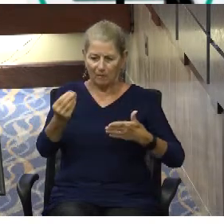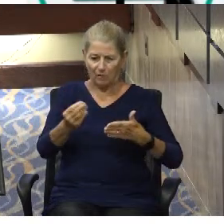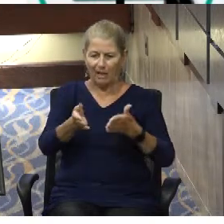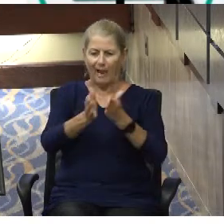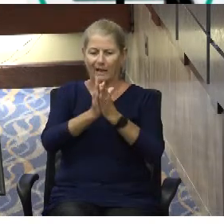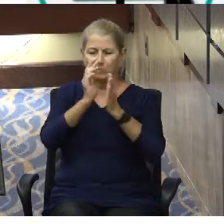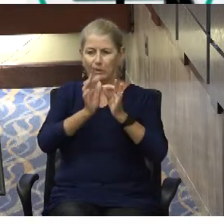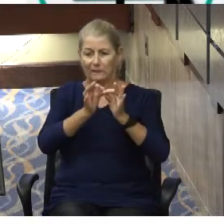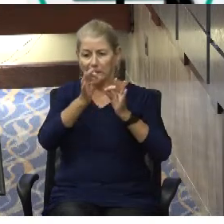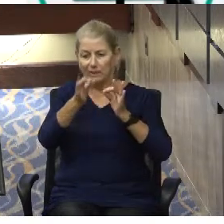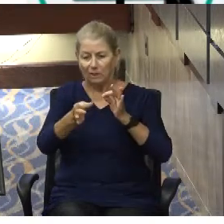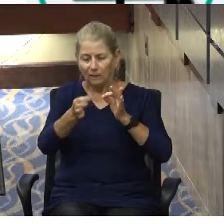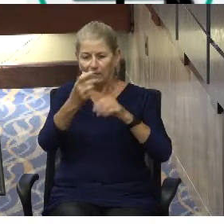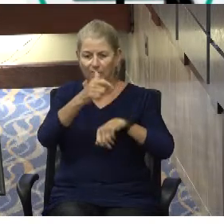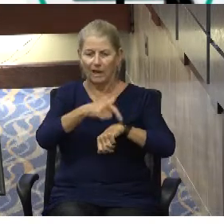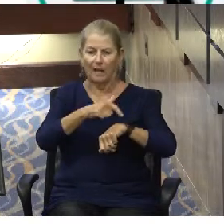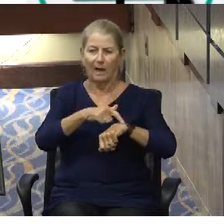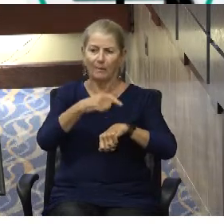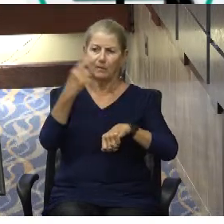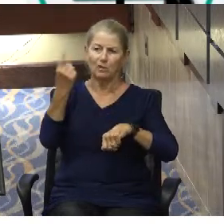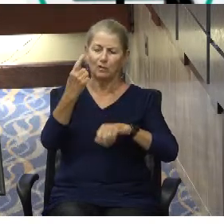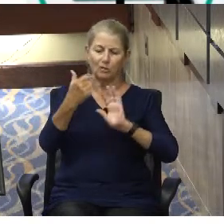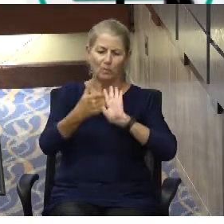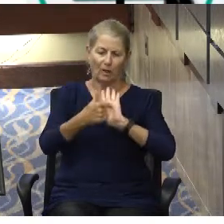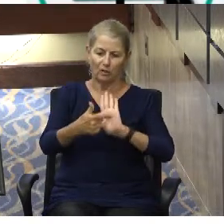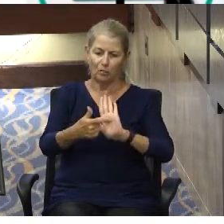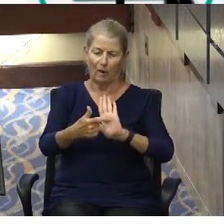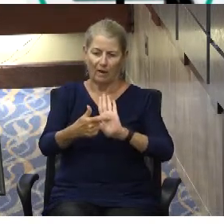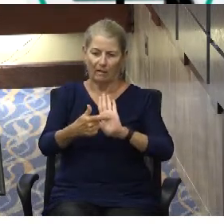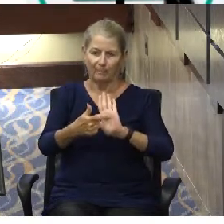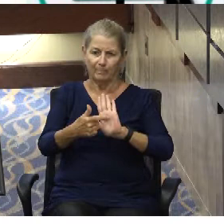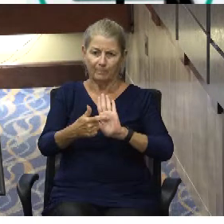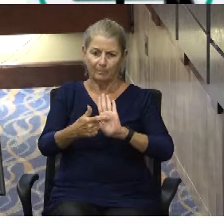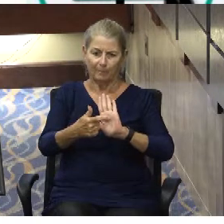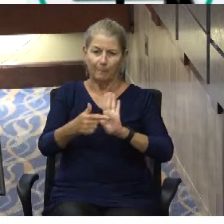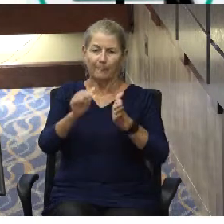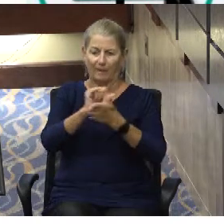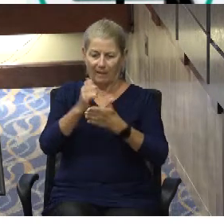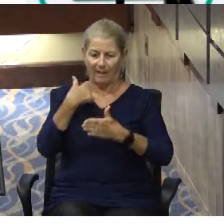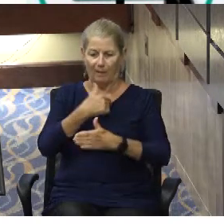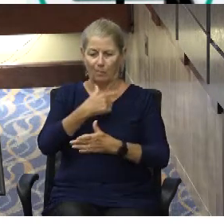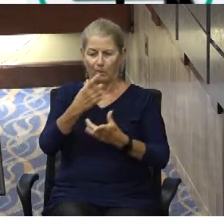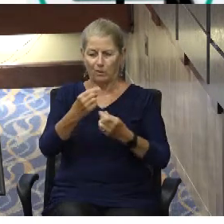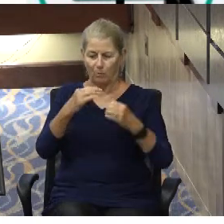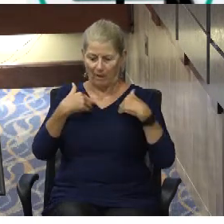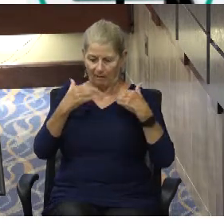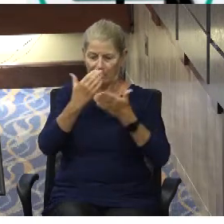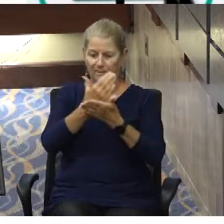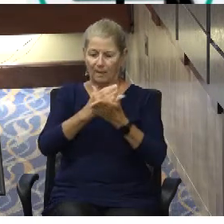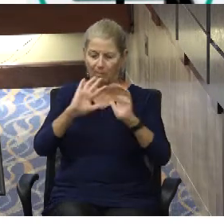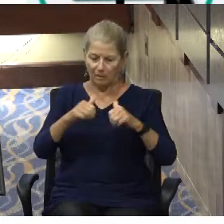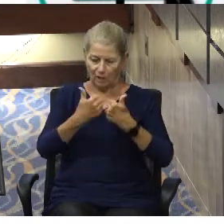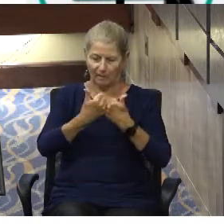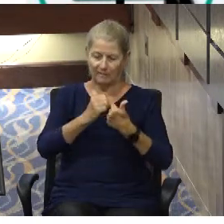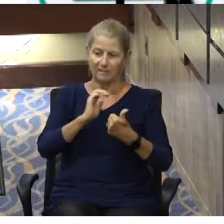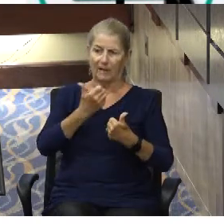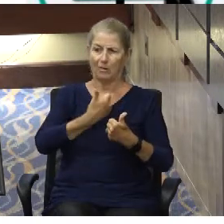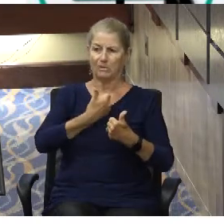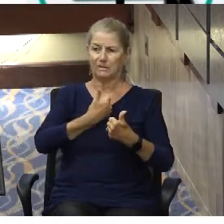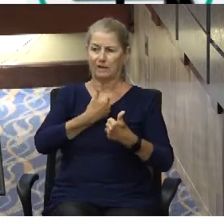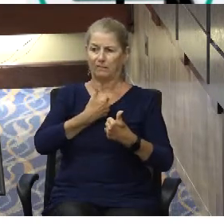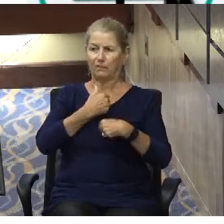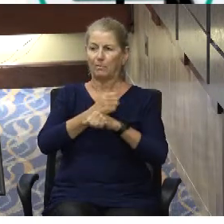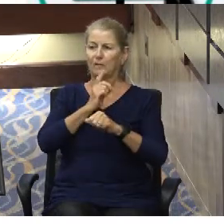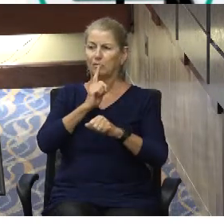So just to illustrate that we do have some challenges ourselves with making sure that we get these